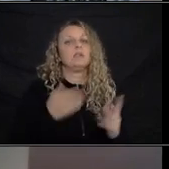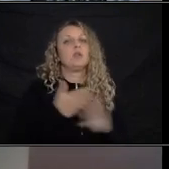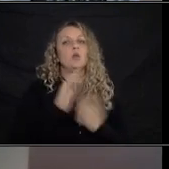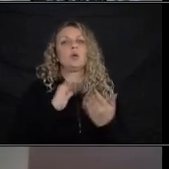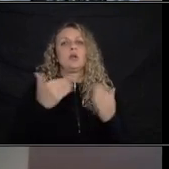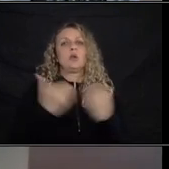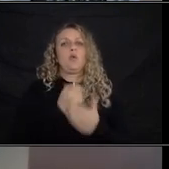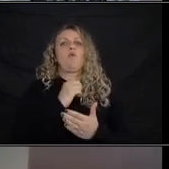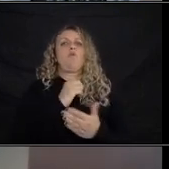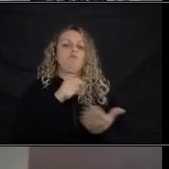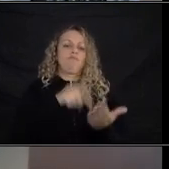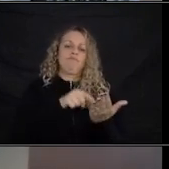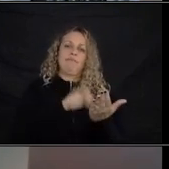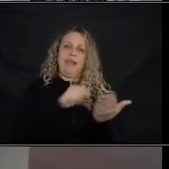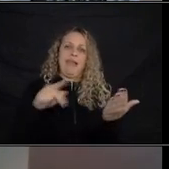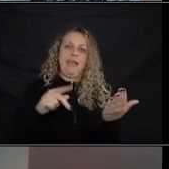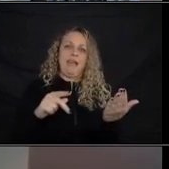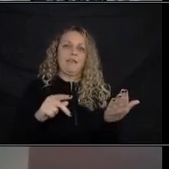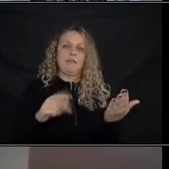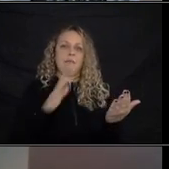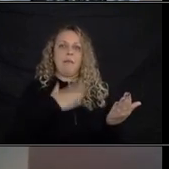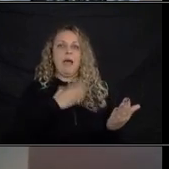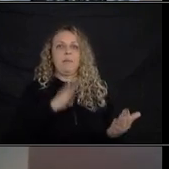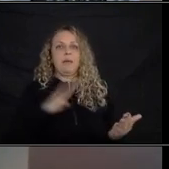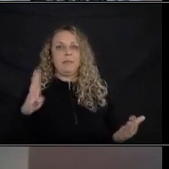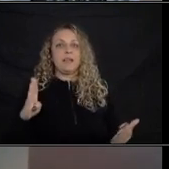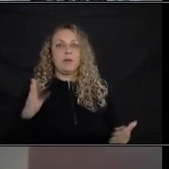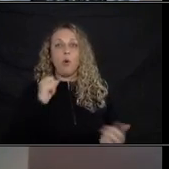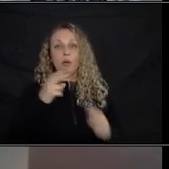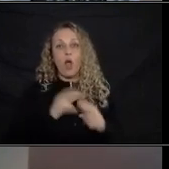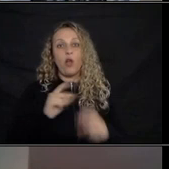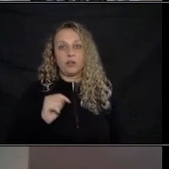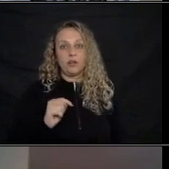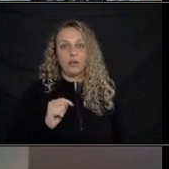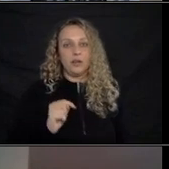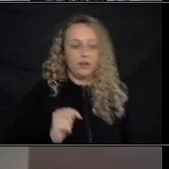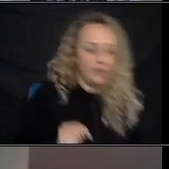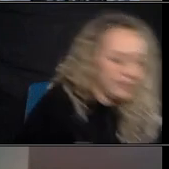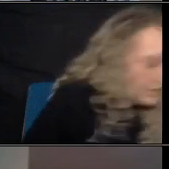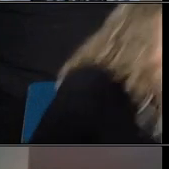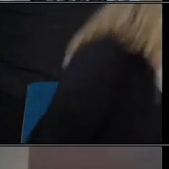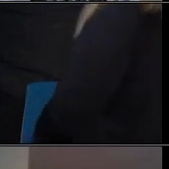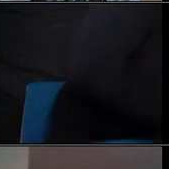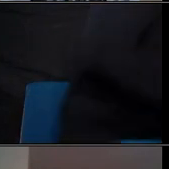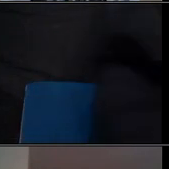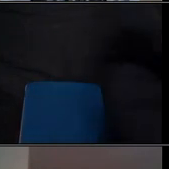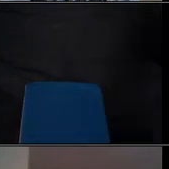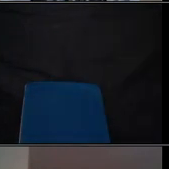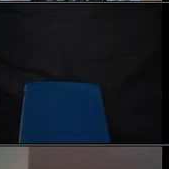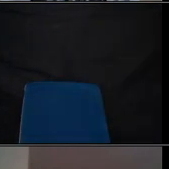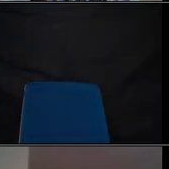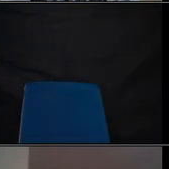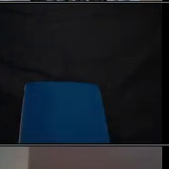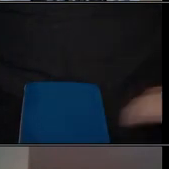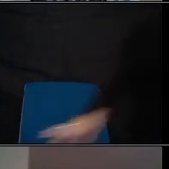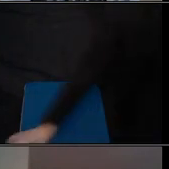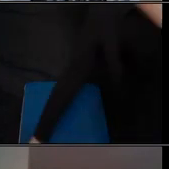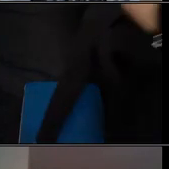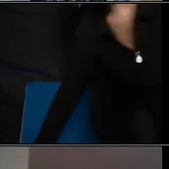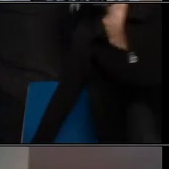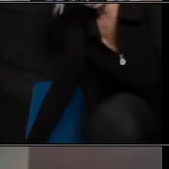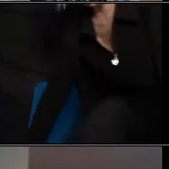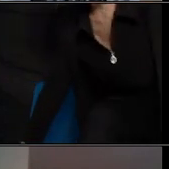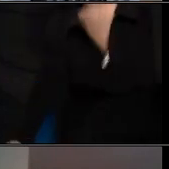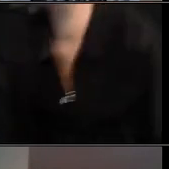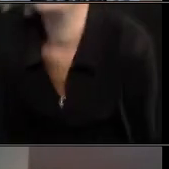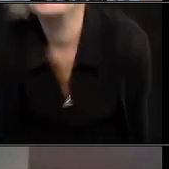new official app. MyBB is what we call it, is a free app which offers easy 24-hour access to non-emergency